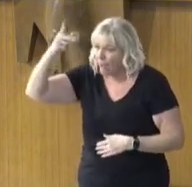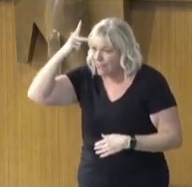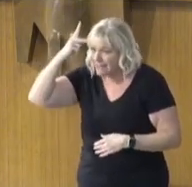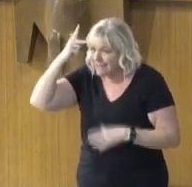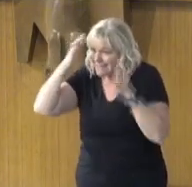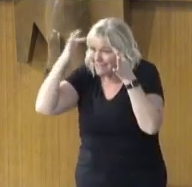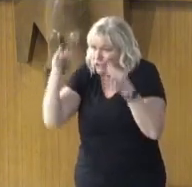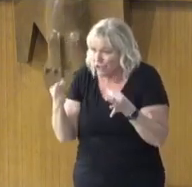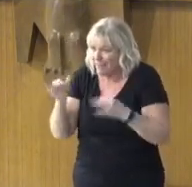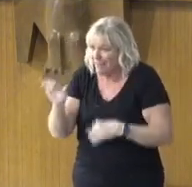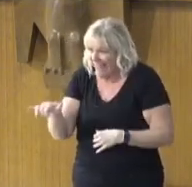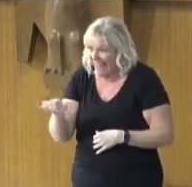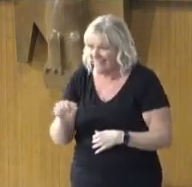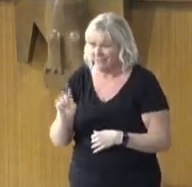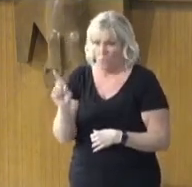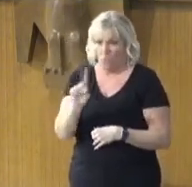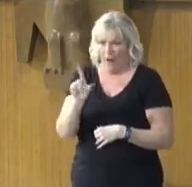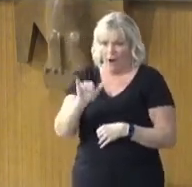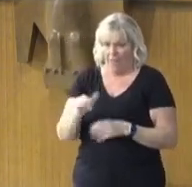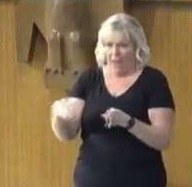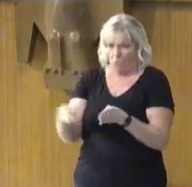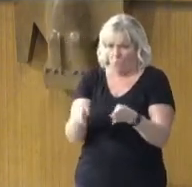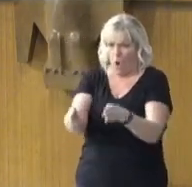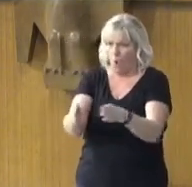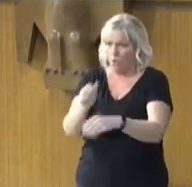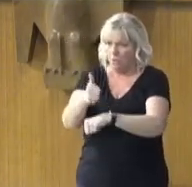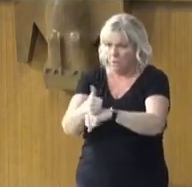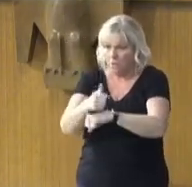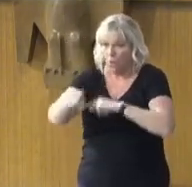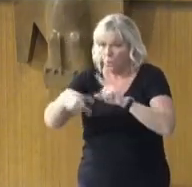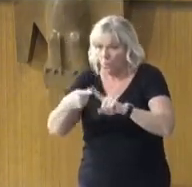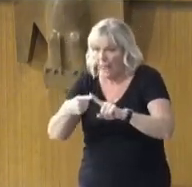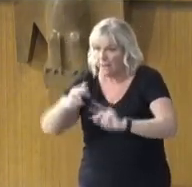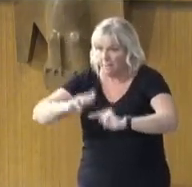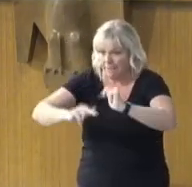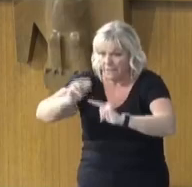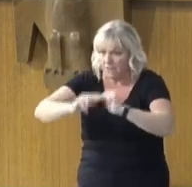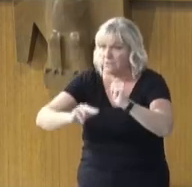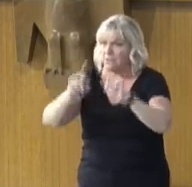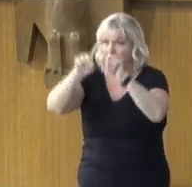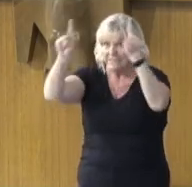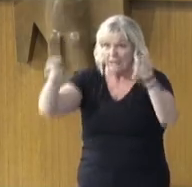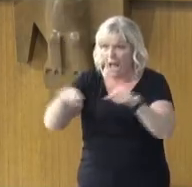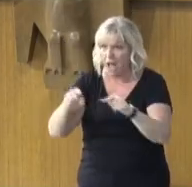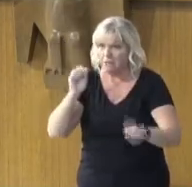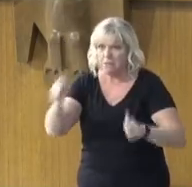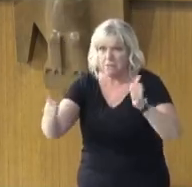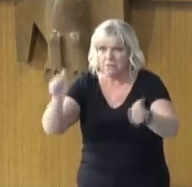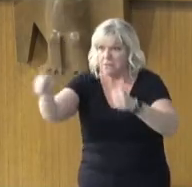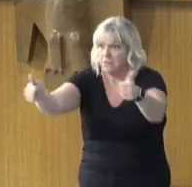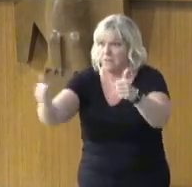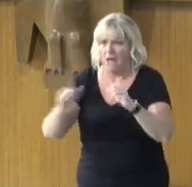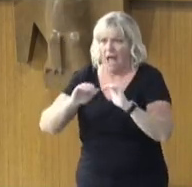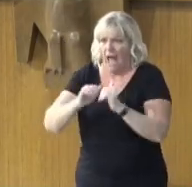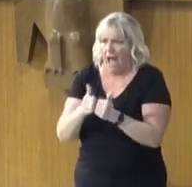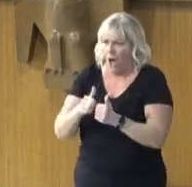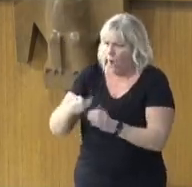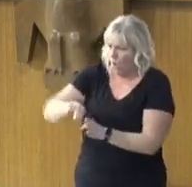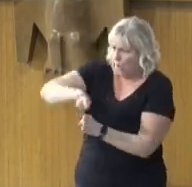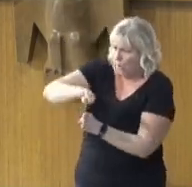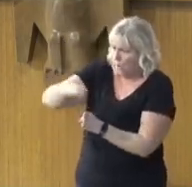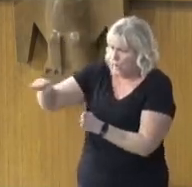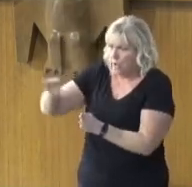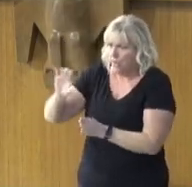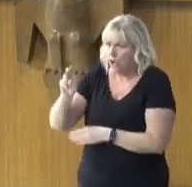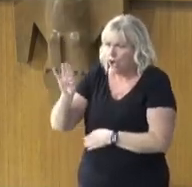determined where that road goes, when it was paved, the signs that are posted on that road, how the curb of that road